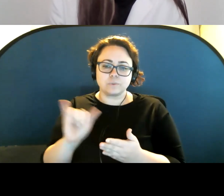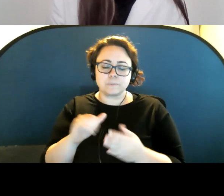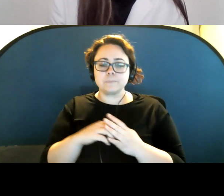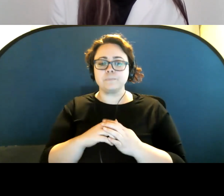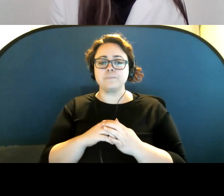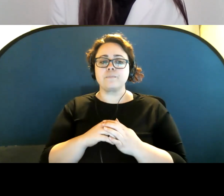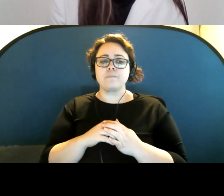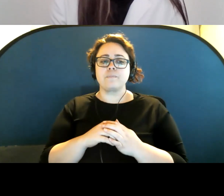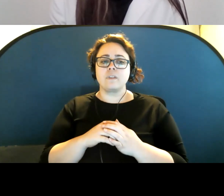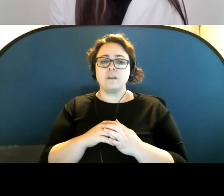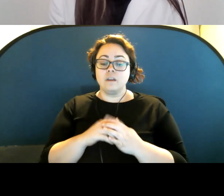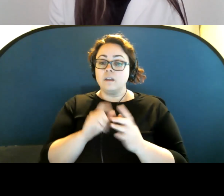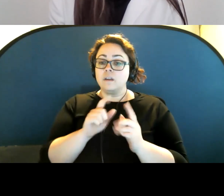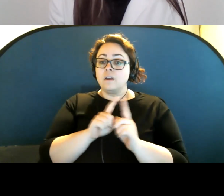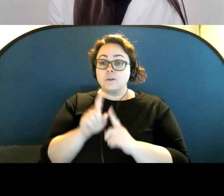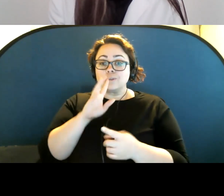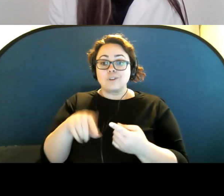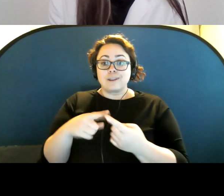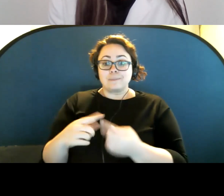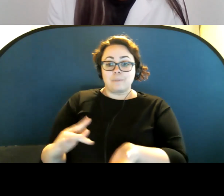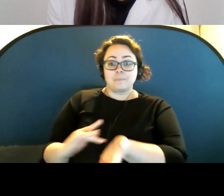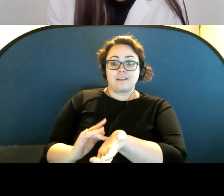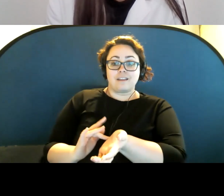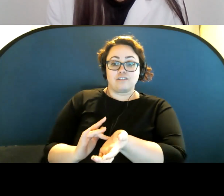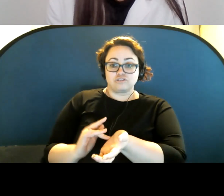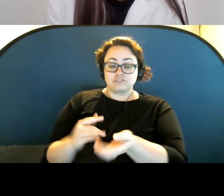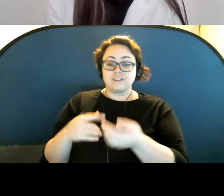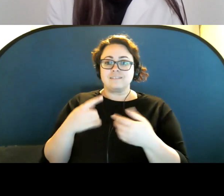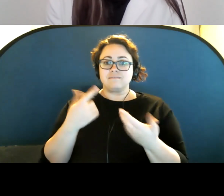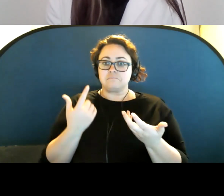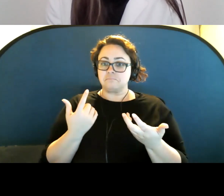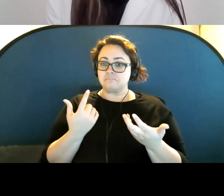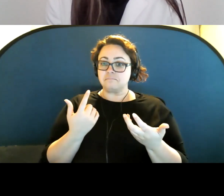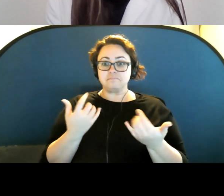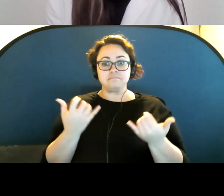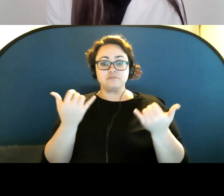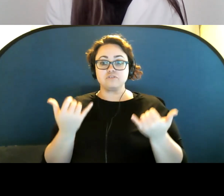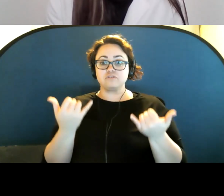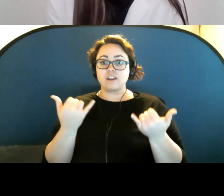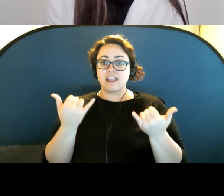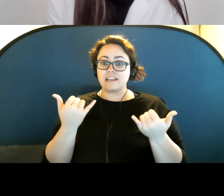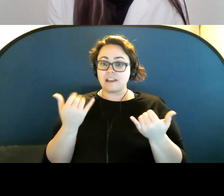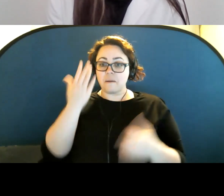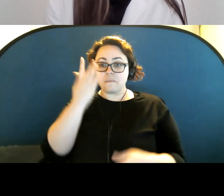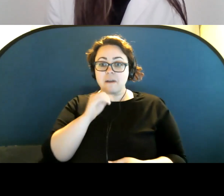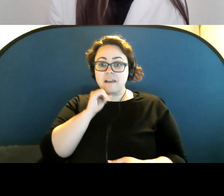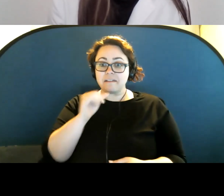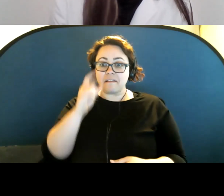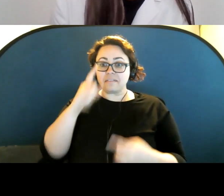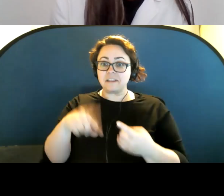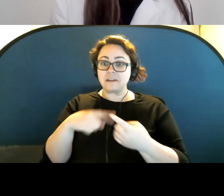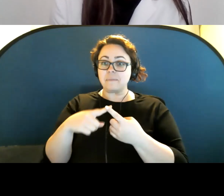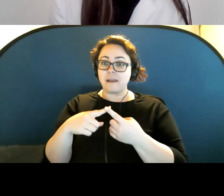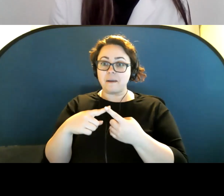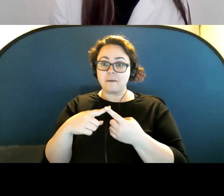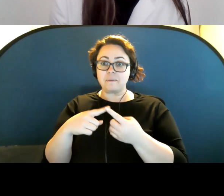considering medication, there really is nothing wrong right now with considering that, even if you had never